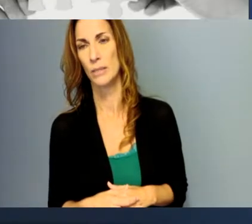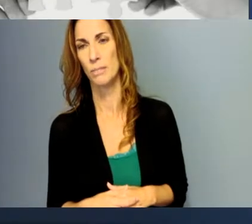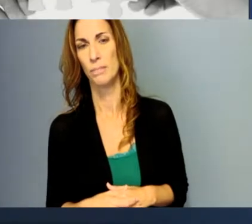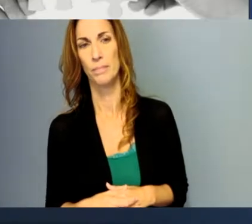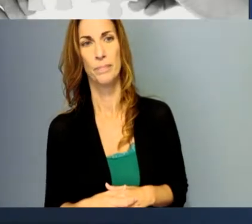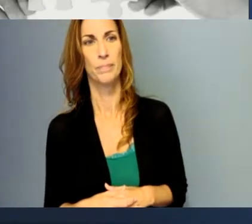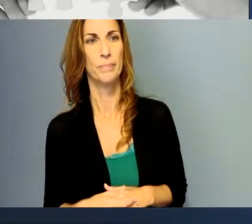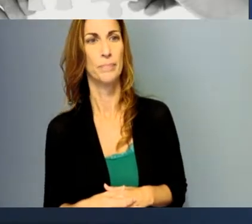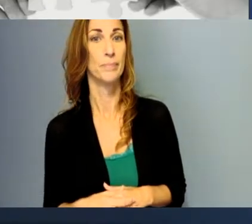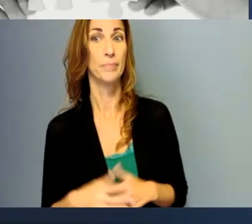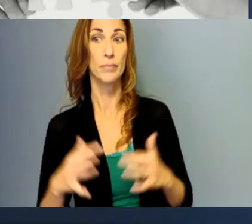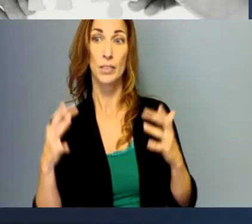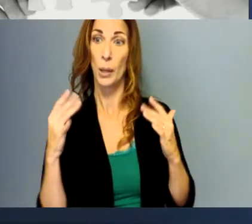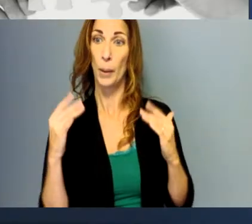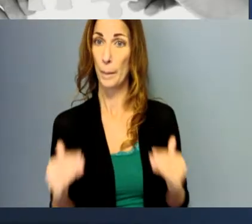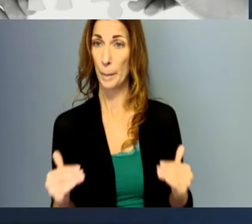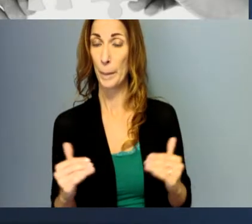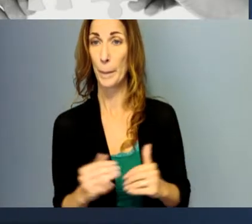Next slide.